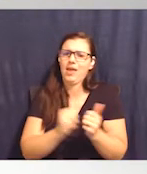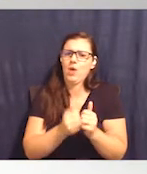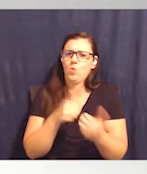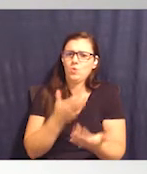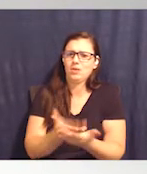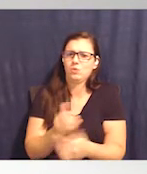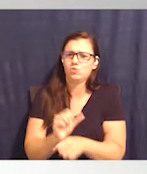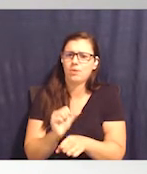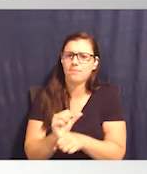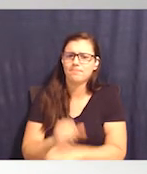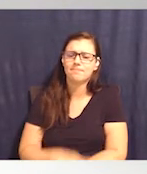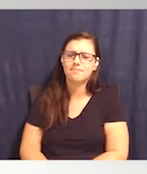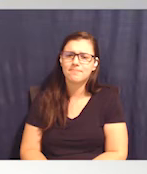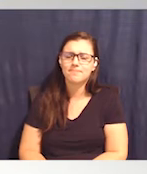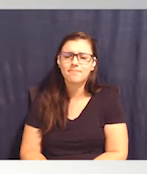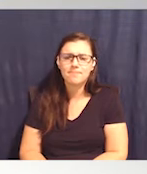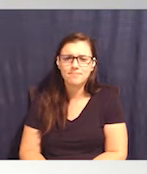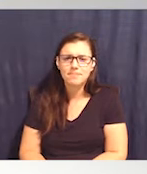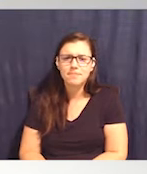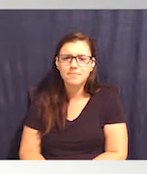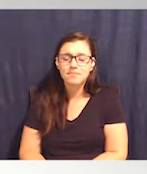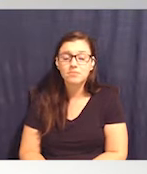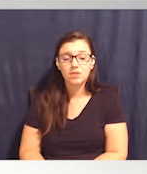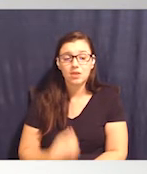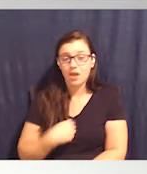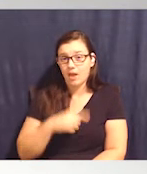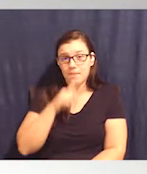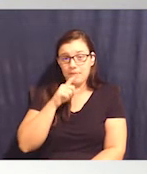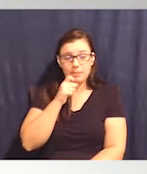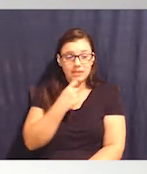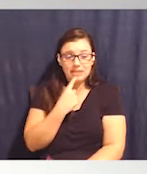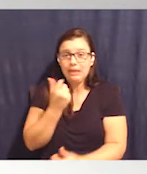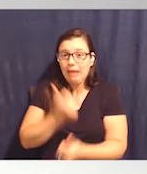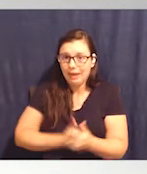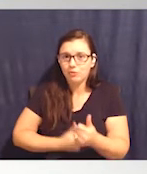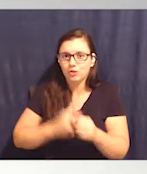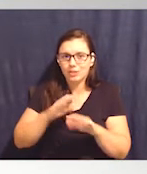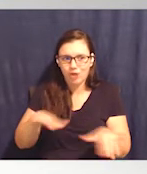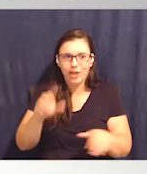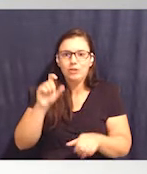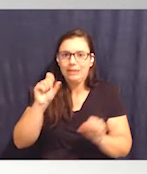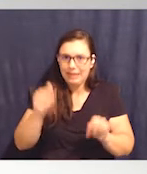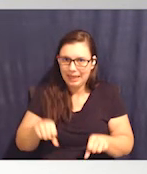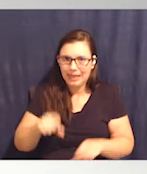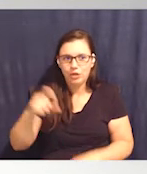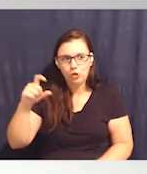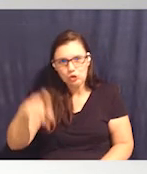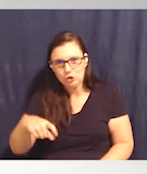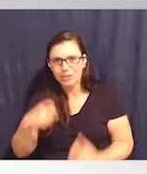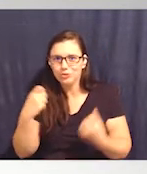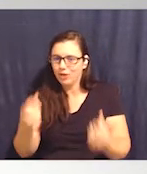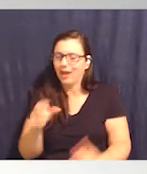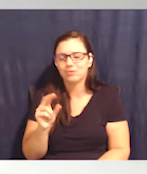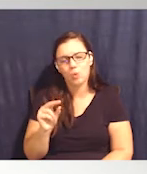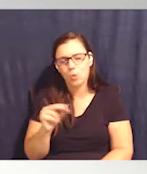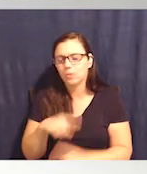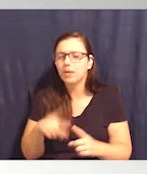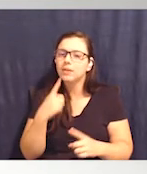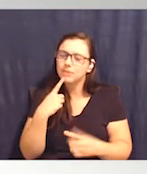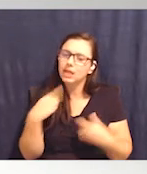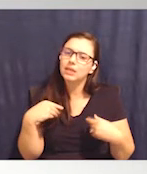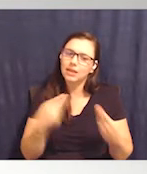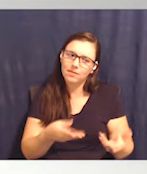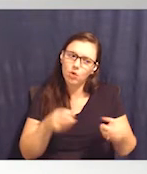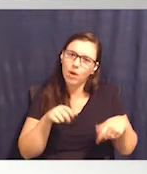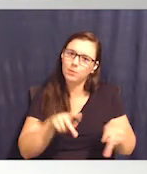Okay? I'm not saying every child can drive a car or should drive a car. I'm just saying give them the opportunities to do things if